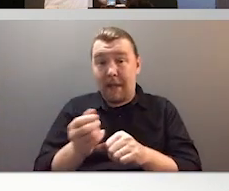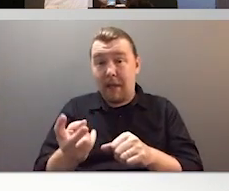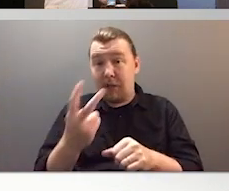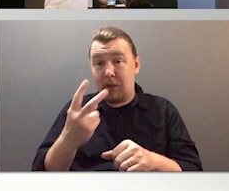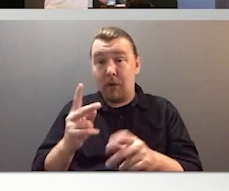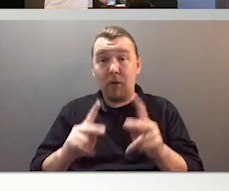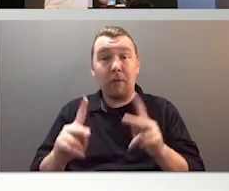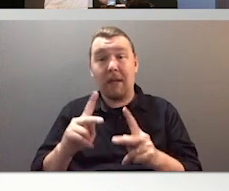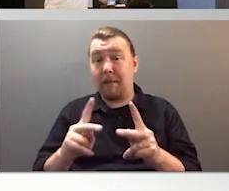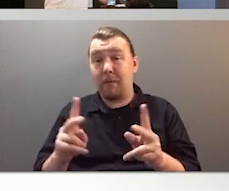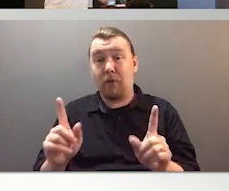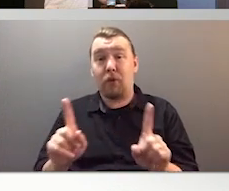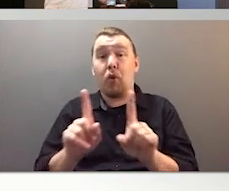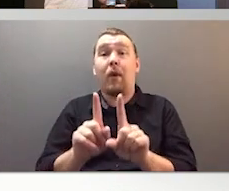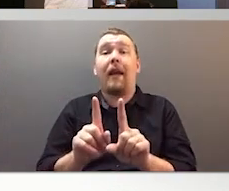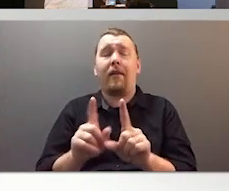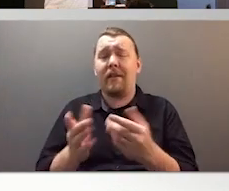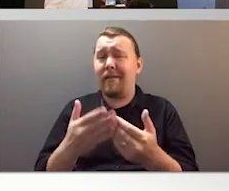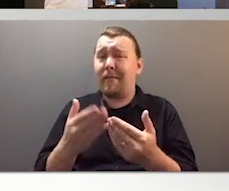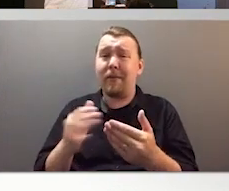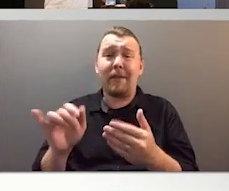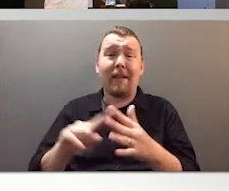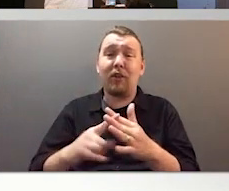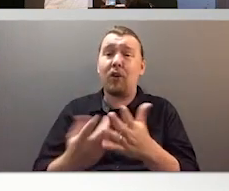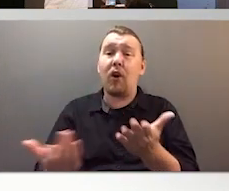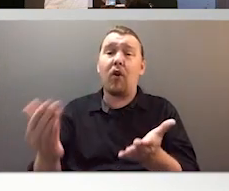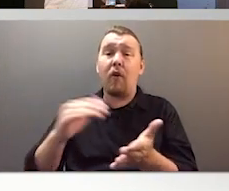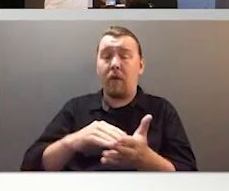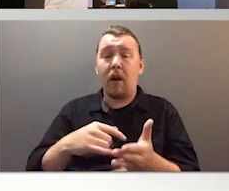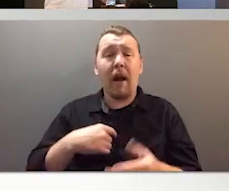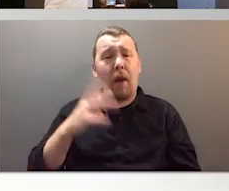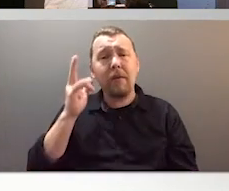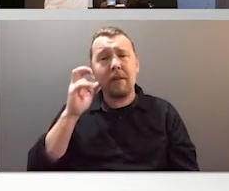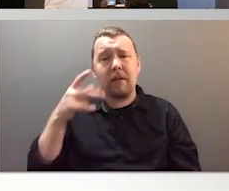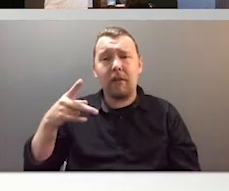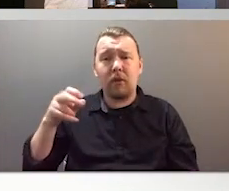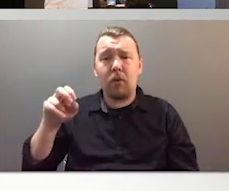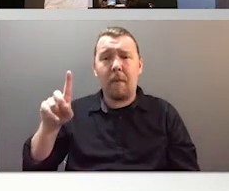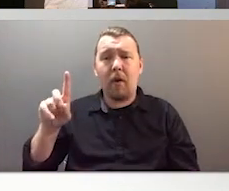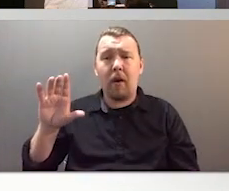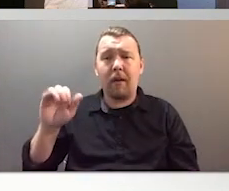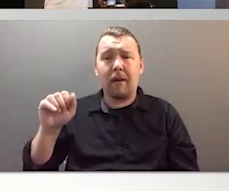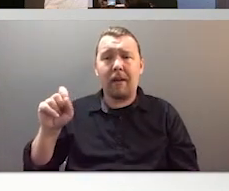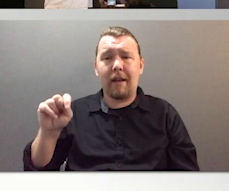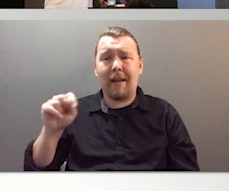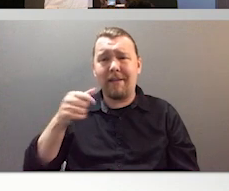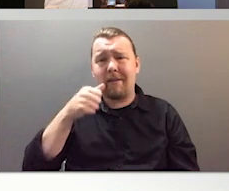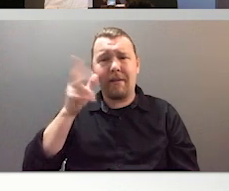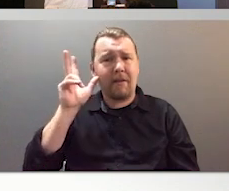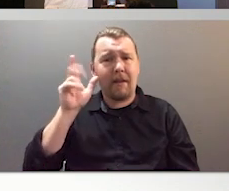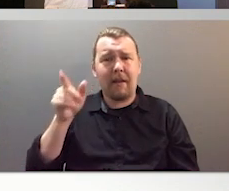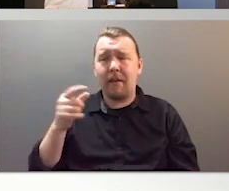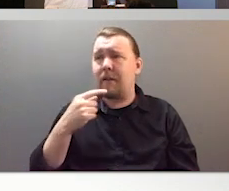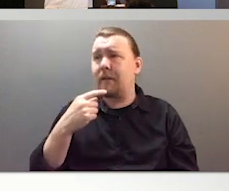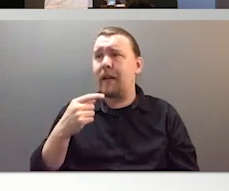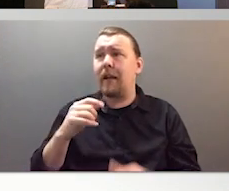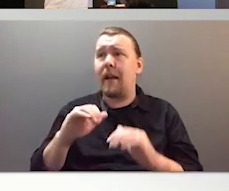to reteach social skills and almost teach social skills in a different way now because now we have technology, right? And